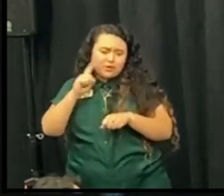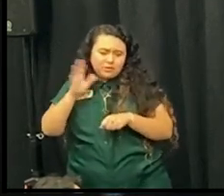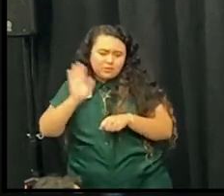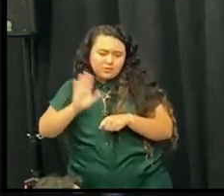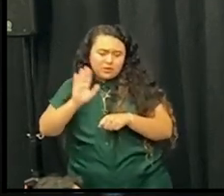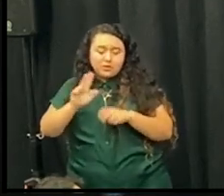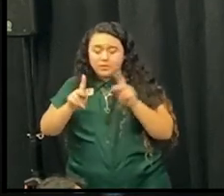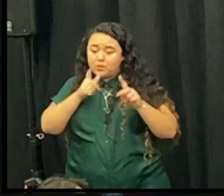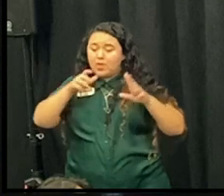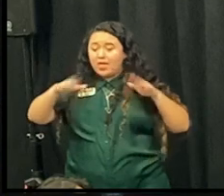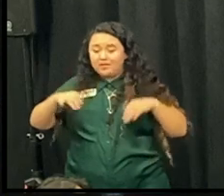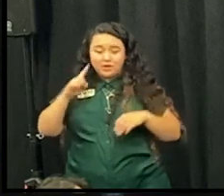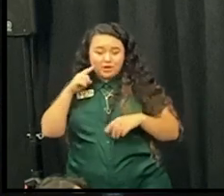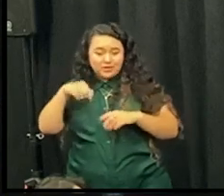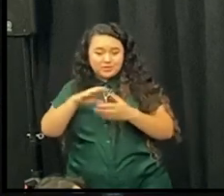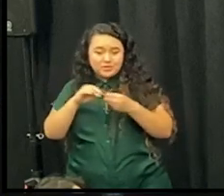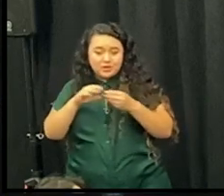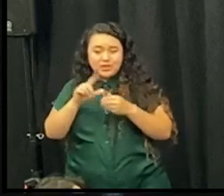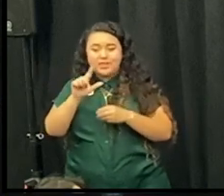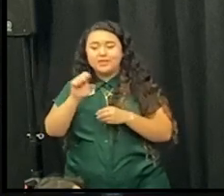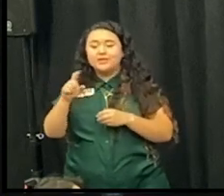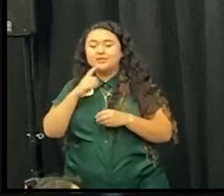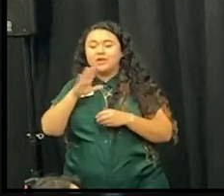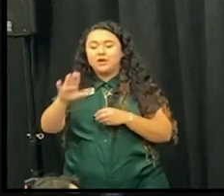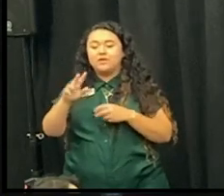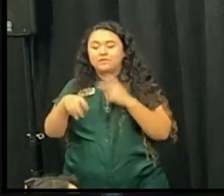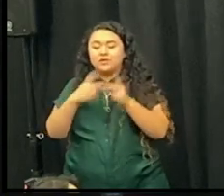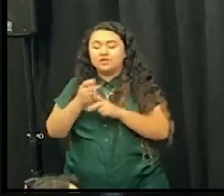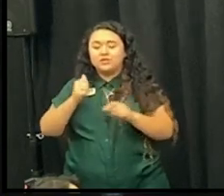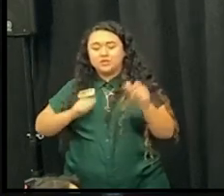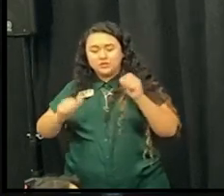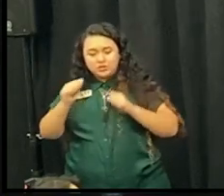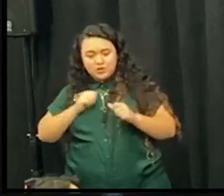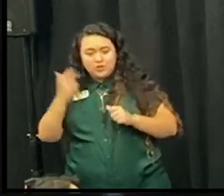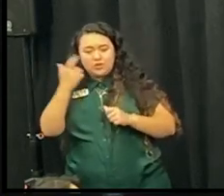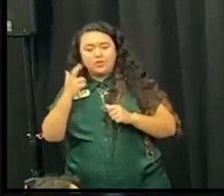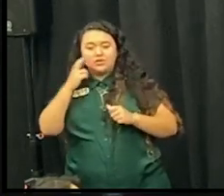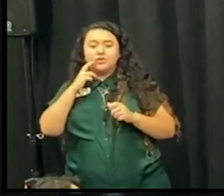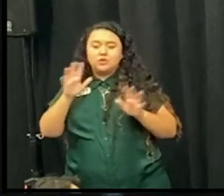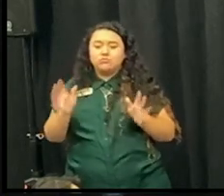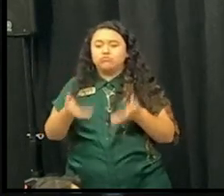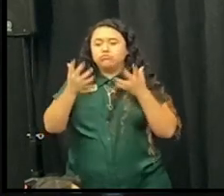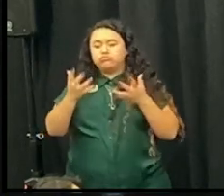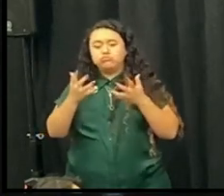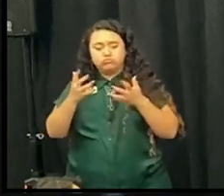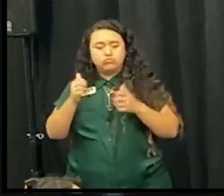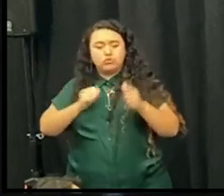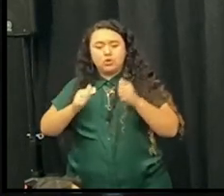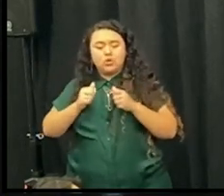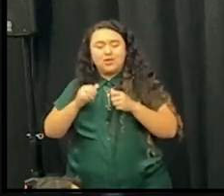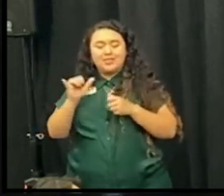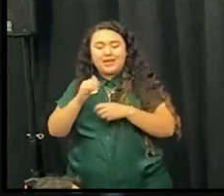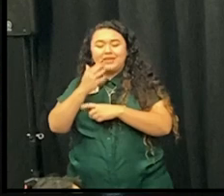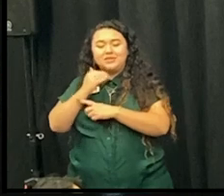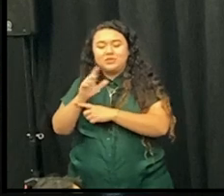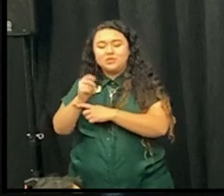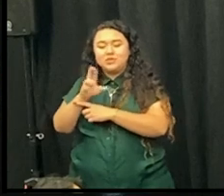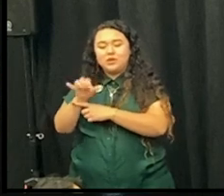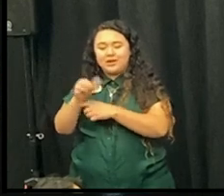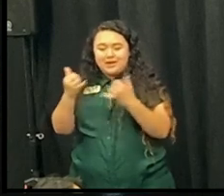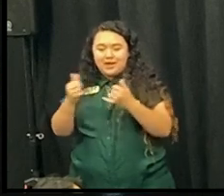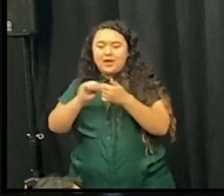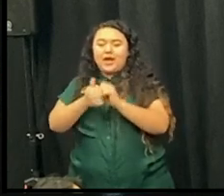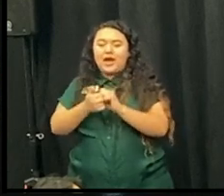those who haven't, Leigh said her version of the show, the reason that you would revive a show like Sweet Charity now is because you had something to say about how it